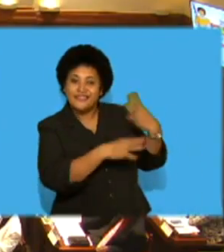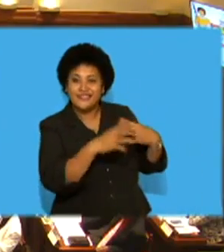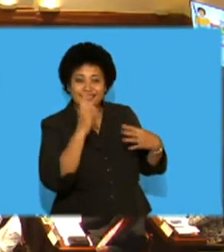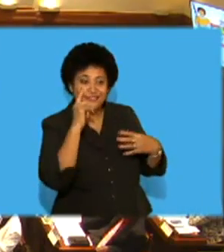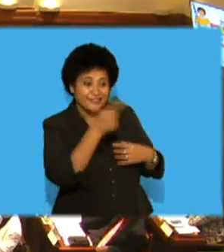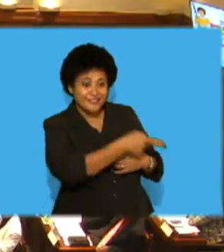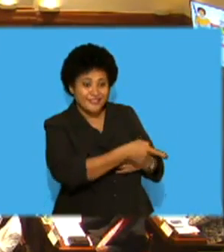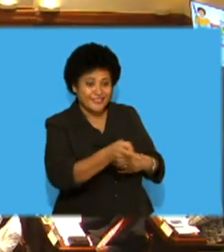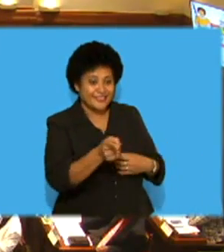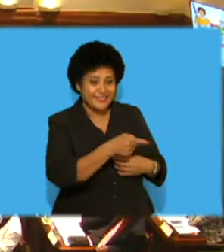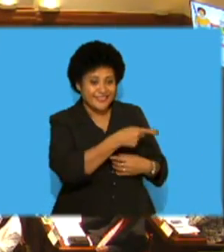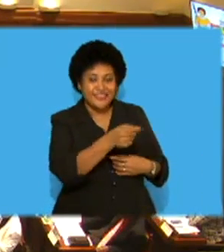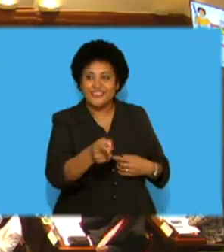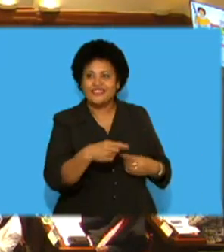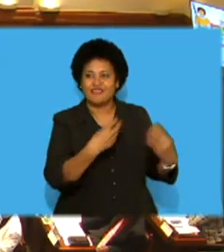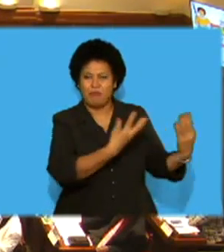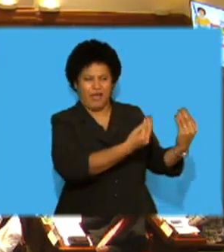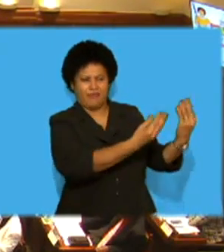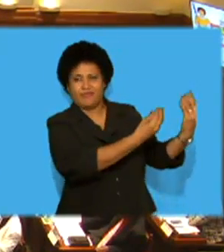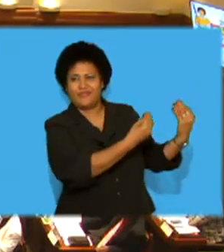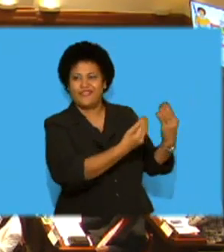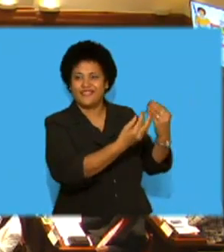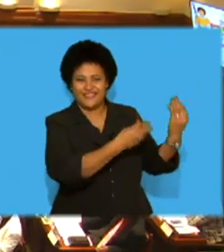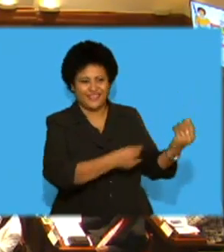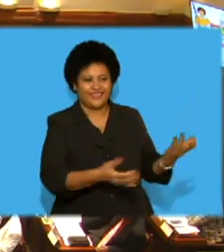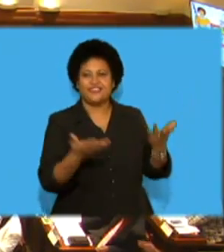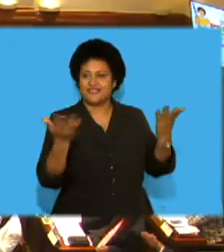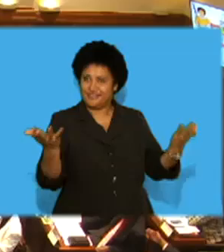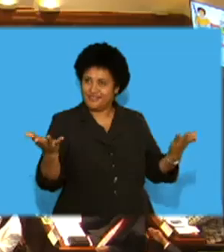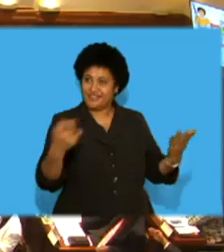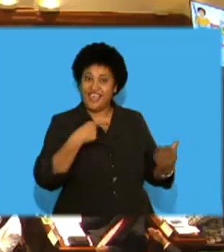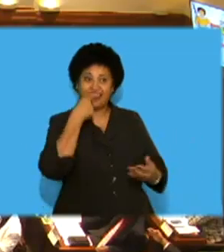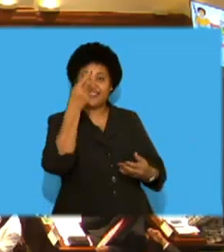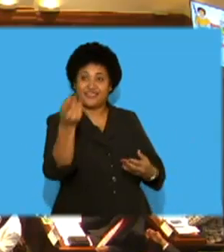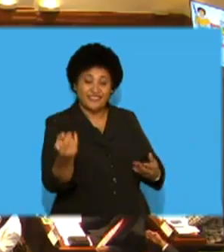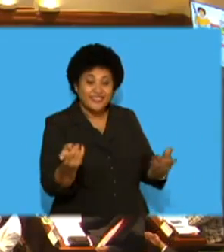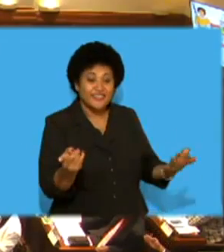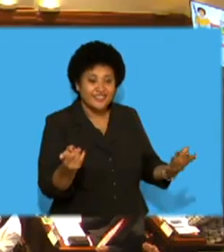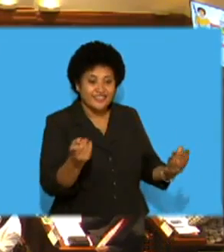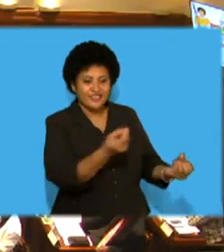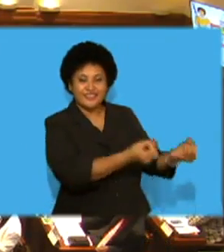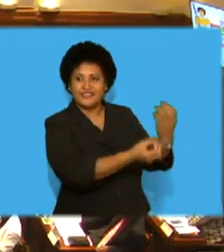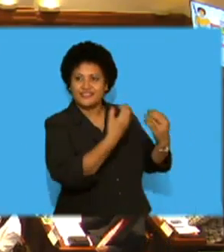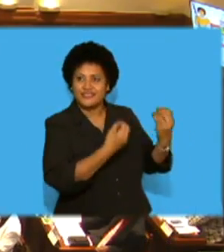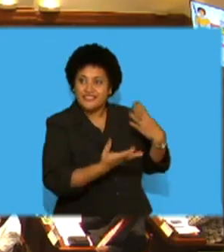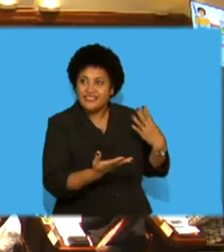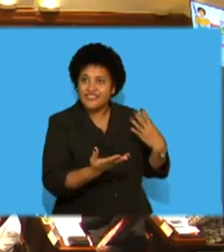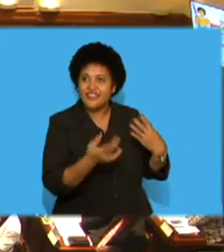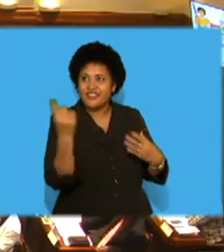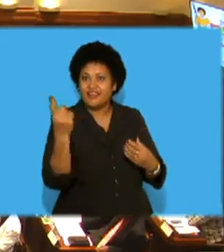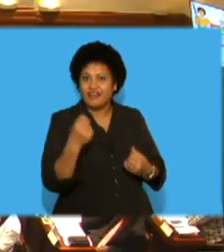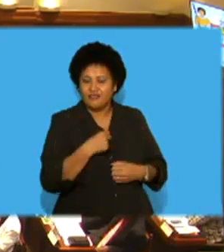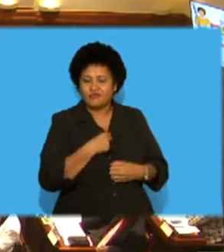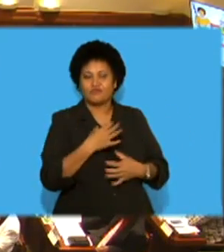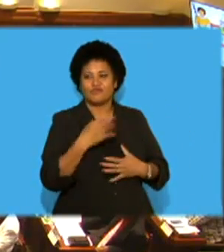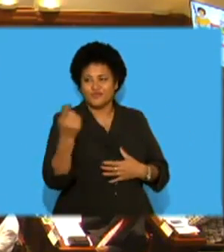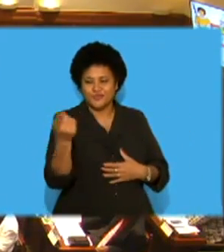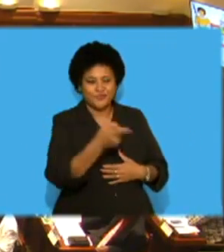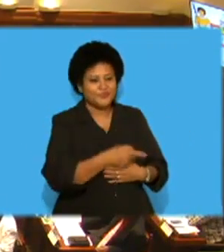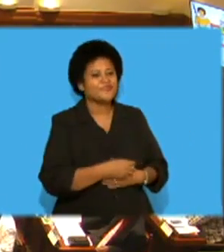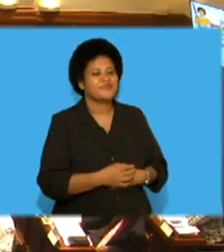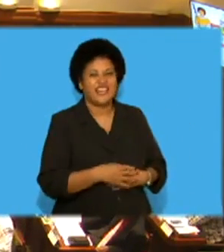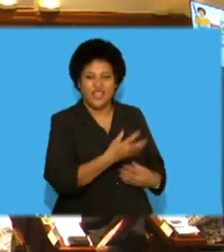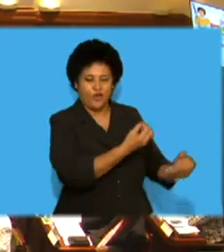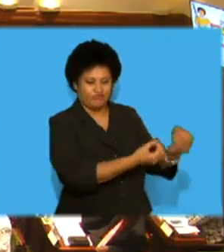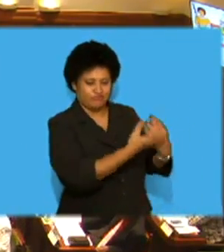react? It is touching a raw nerve. It is touching a raw nerve. Madam Speaker,